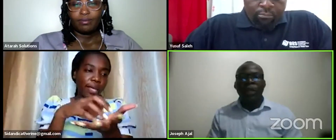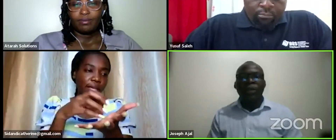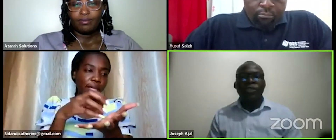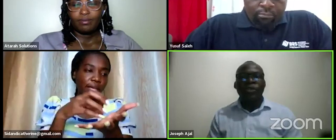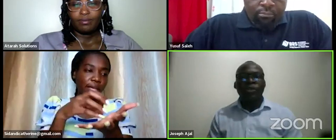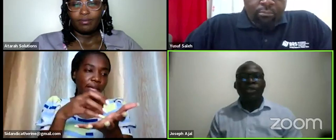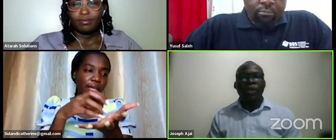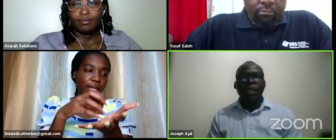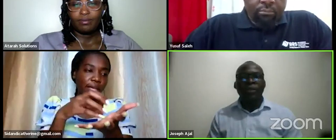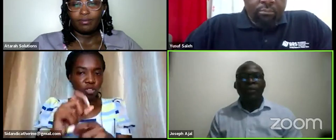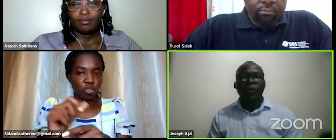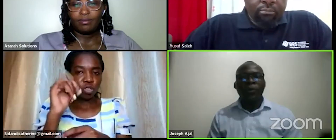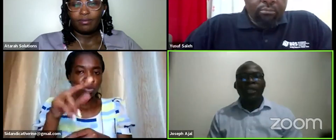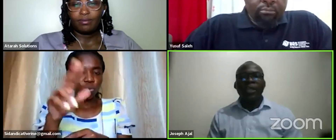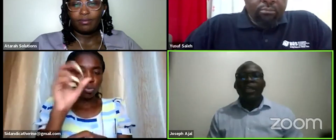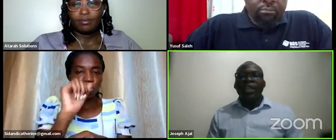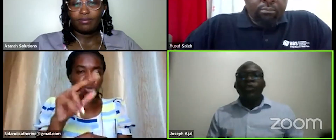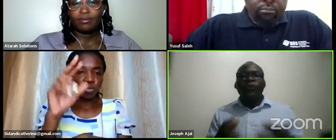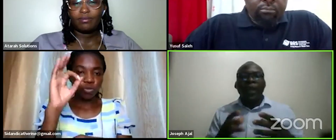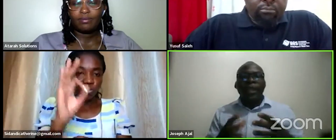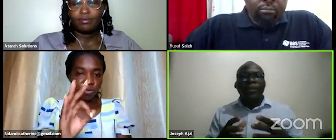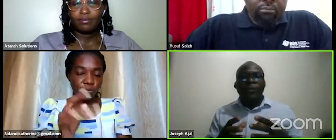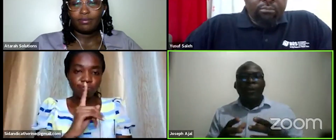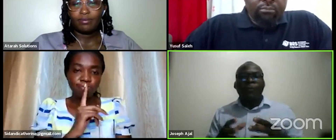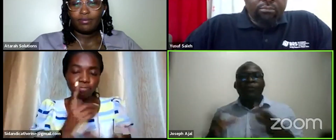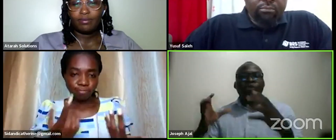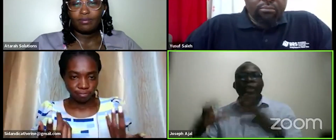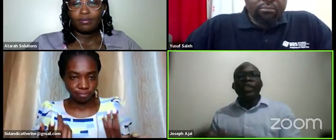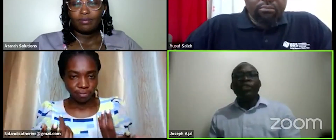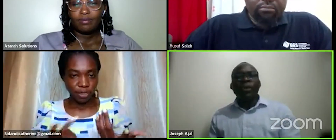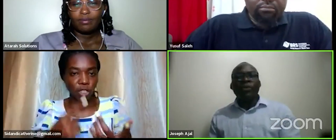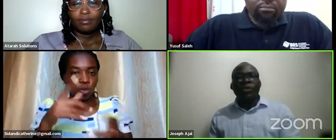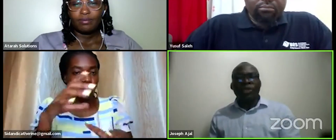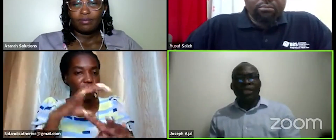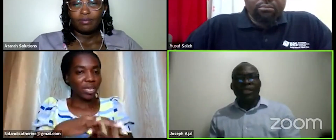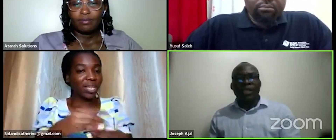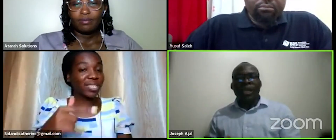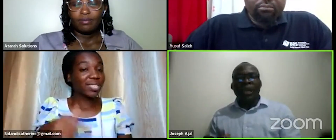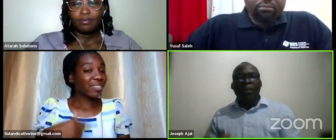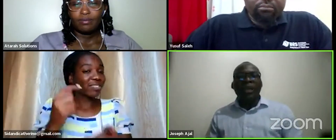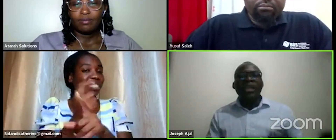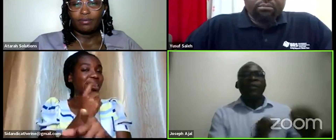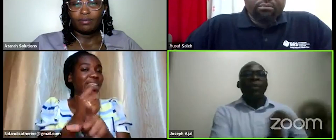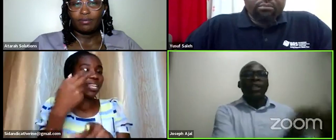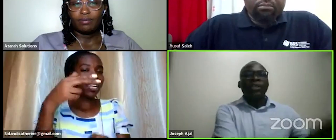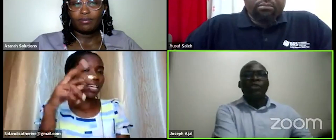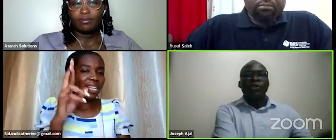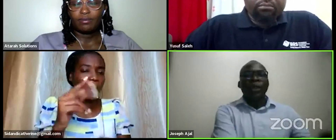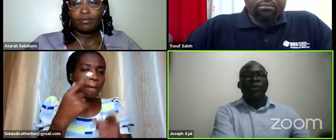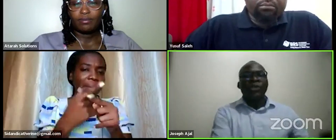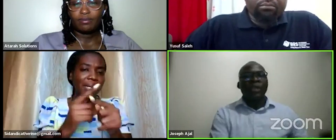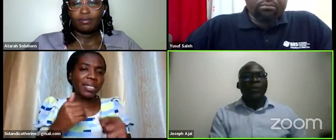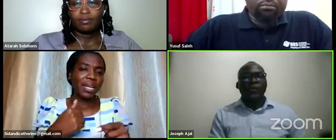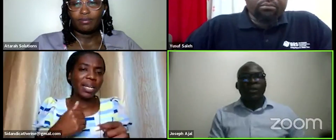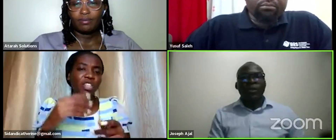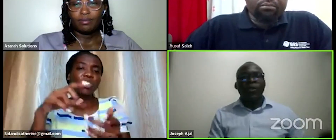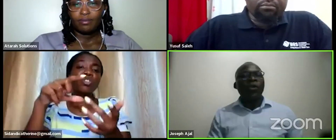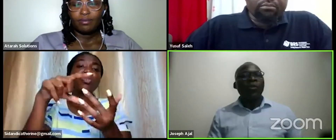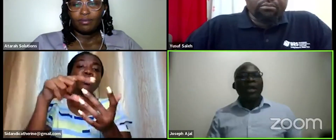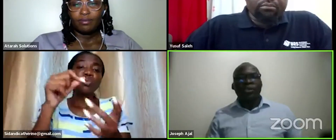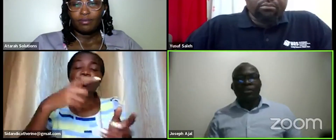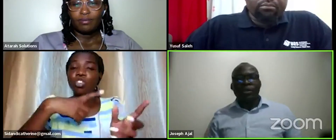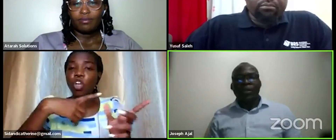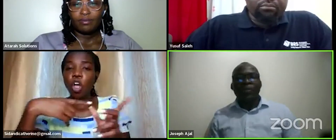Yusuf alluded to shortly before, you find yourself trained in human resources, but they have appointed you to go into sales